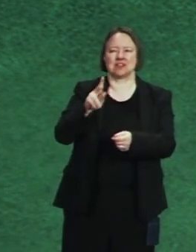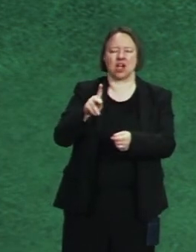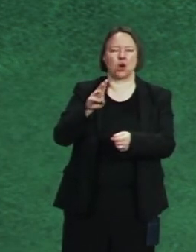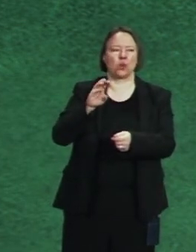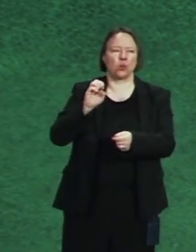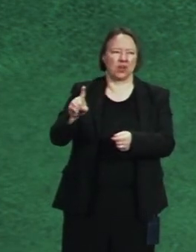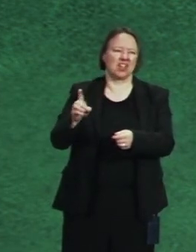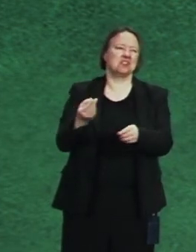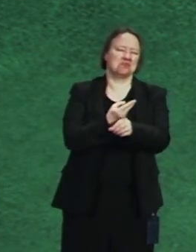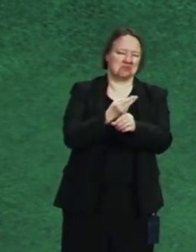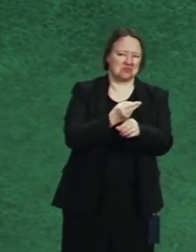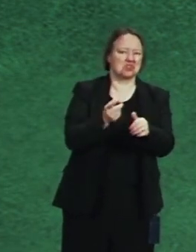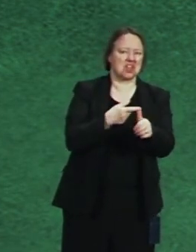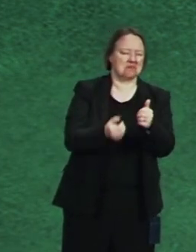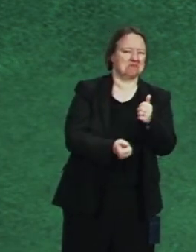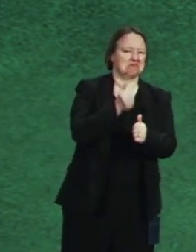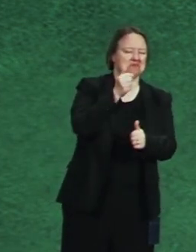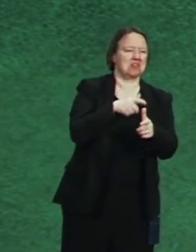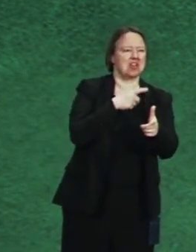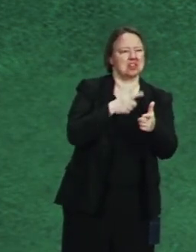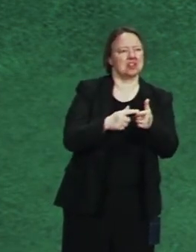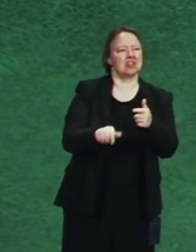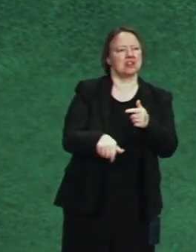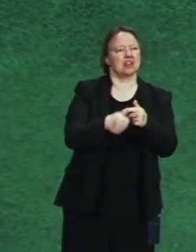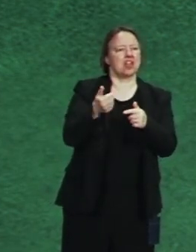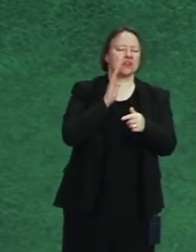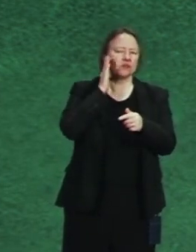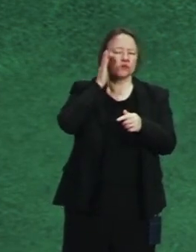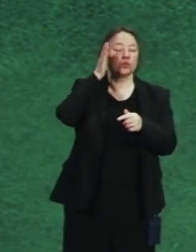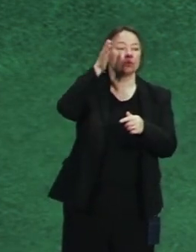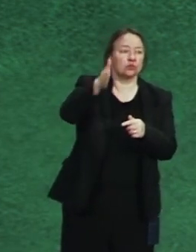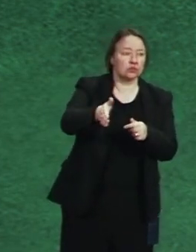and then as time goes on, or in the long term,